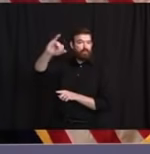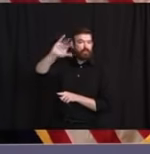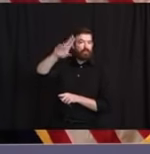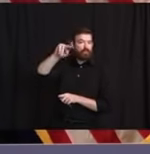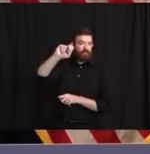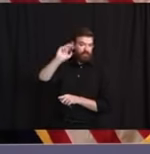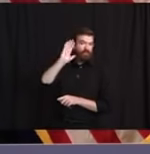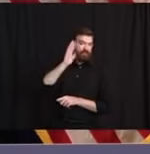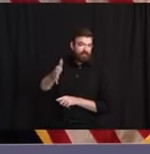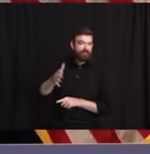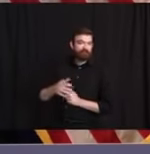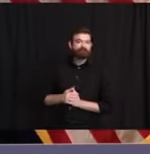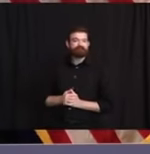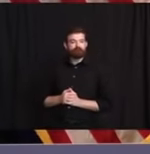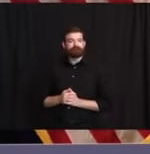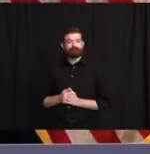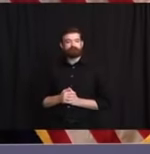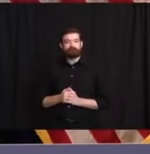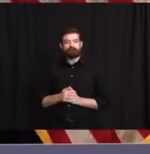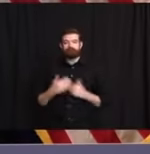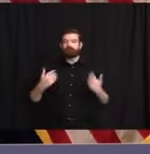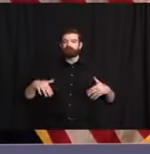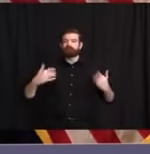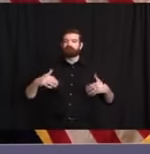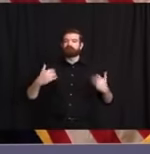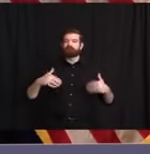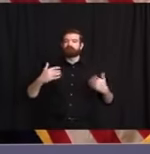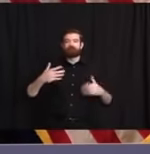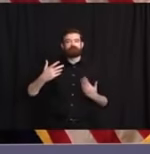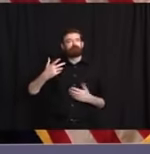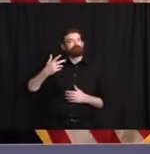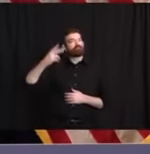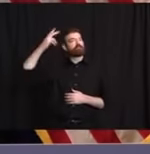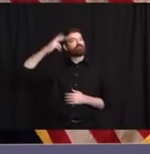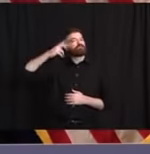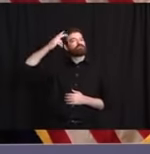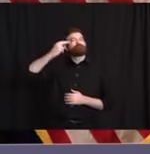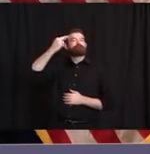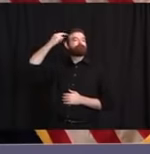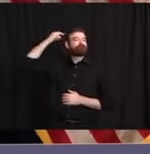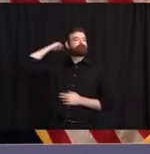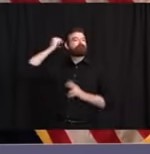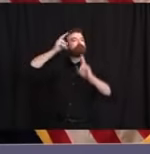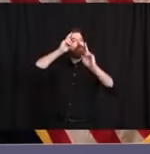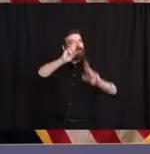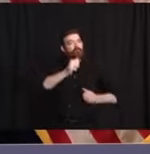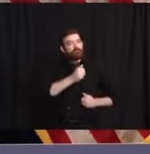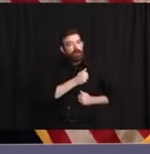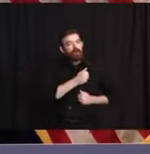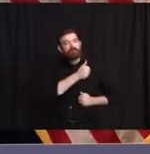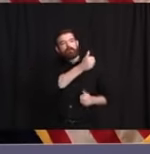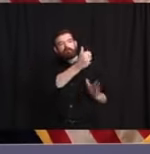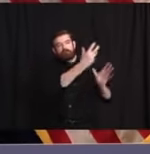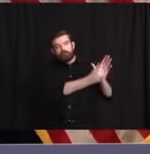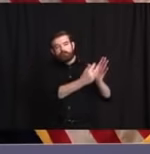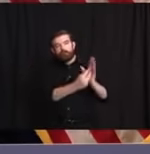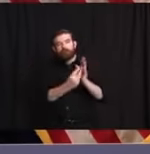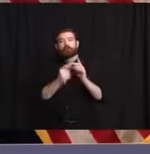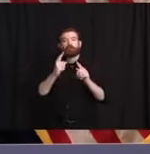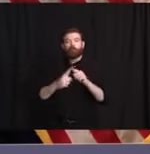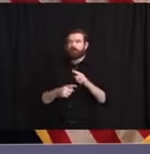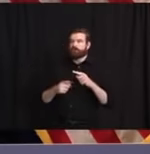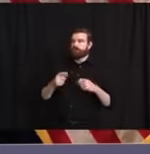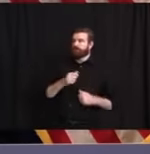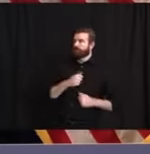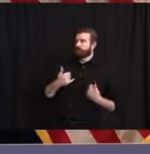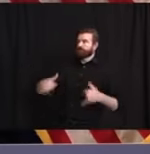history and honoring those who have served, and especially those who have fallen, but it's also about honoring the here and now and our brave women and